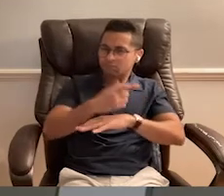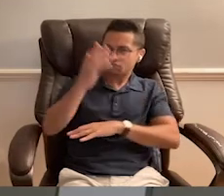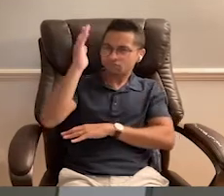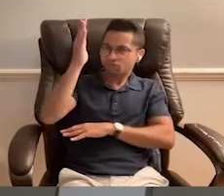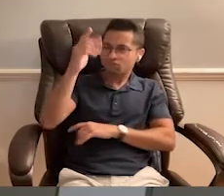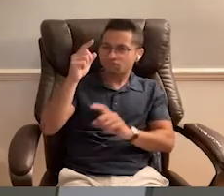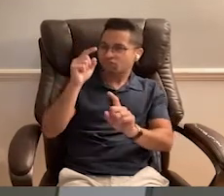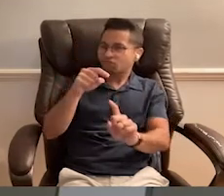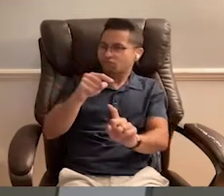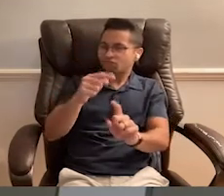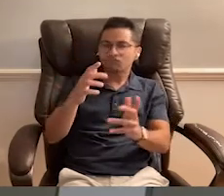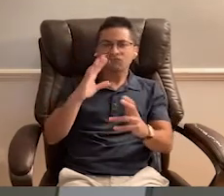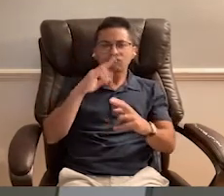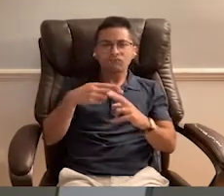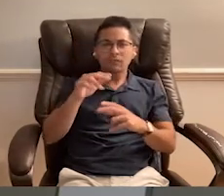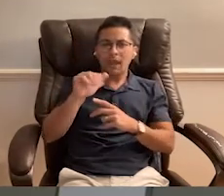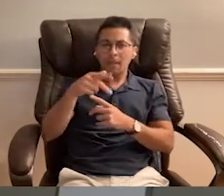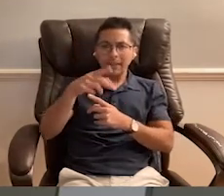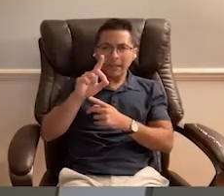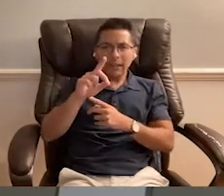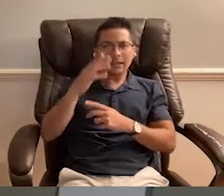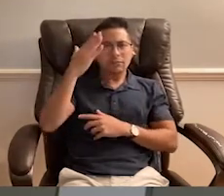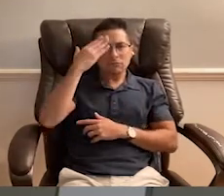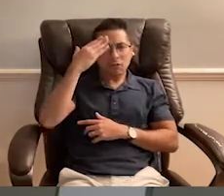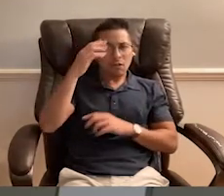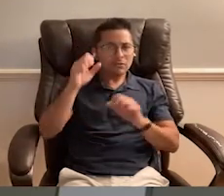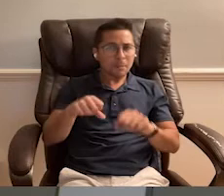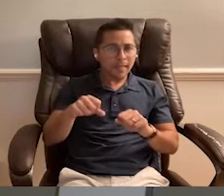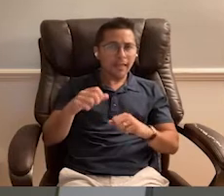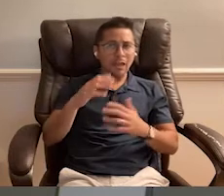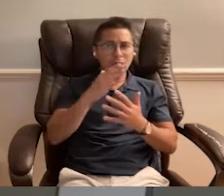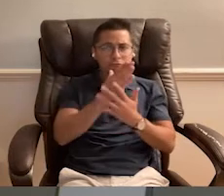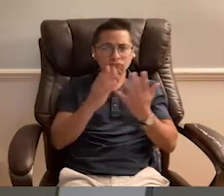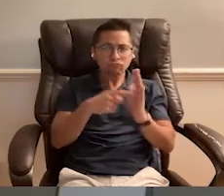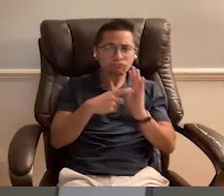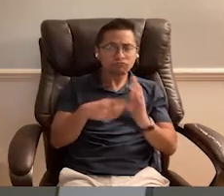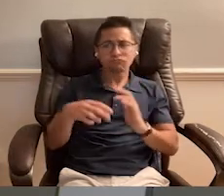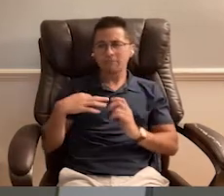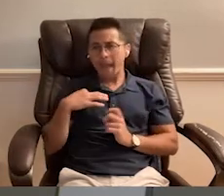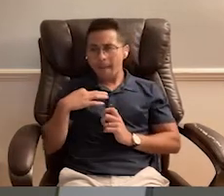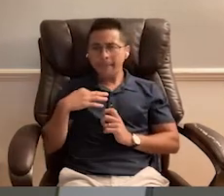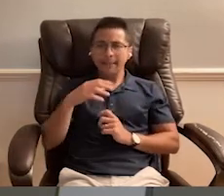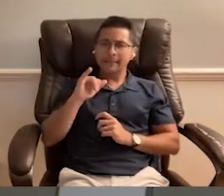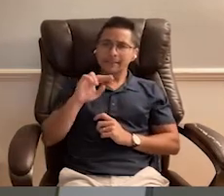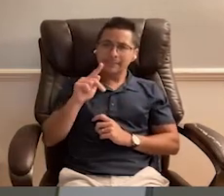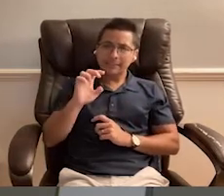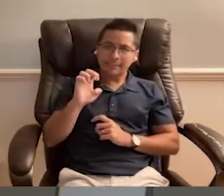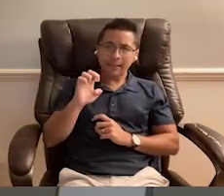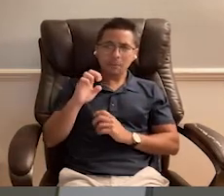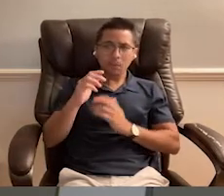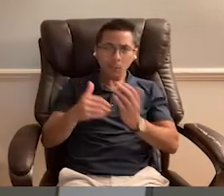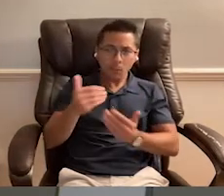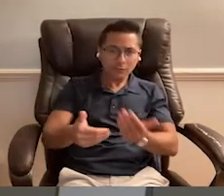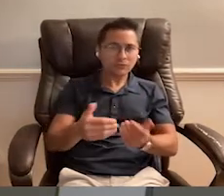The main purpose of today's presentation is to talk about APD's eligibility criteria, the